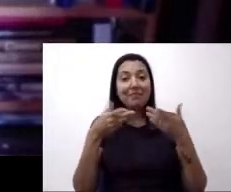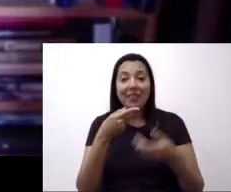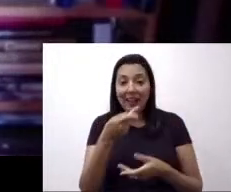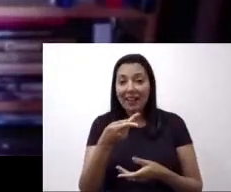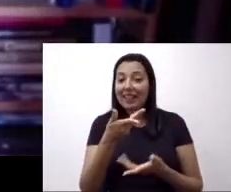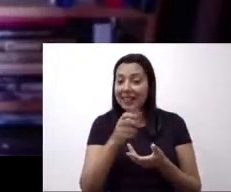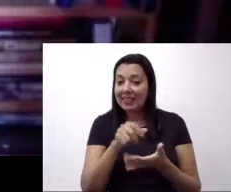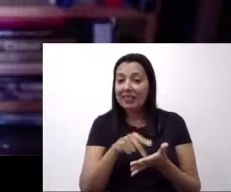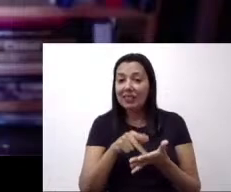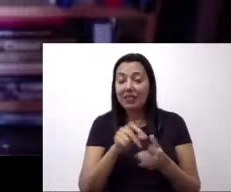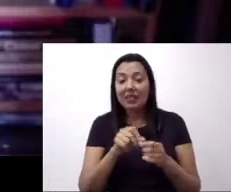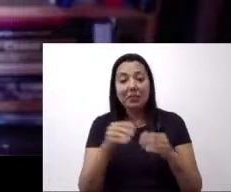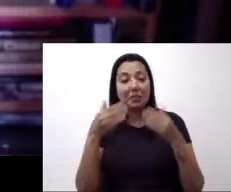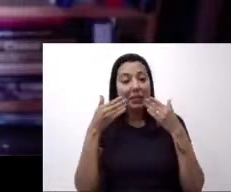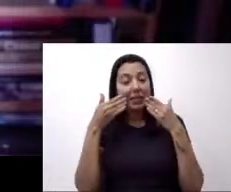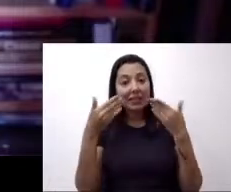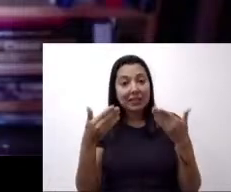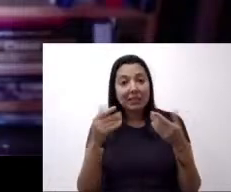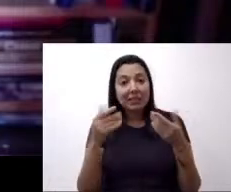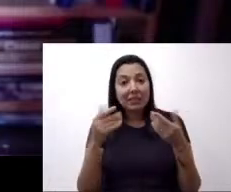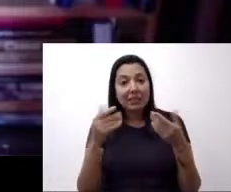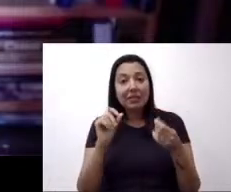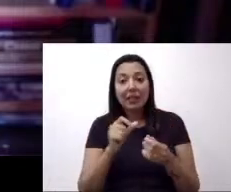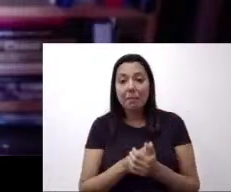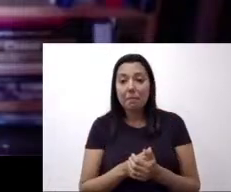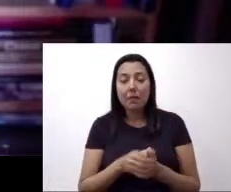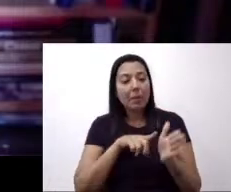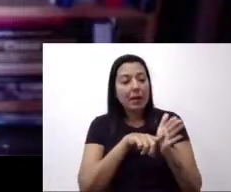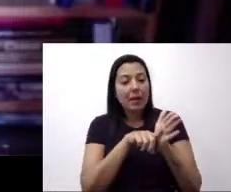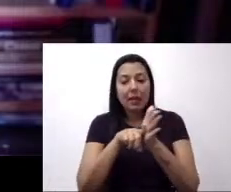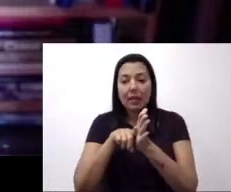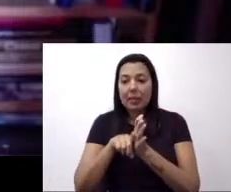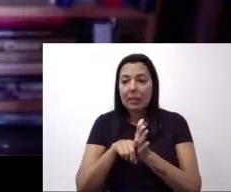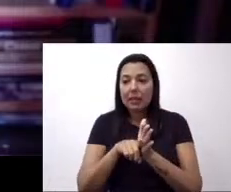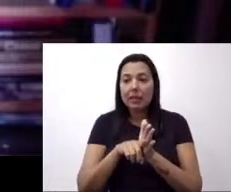presentation about the research field gender and public policy analysis.